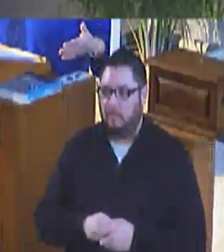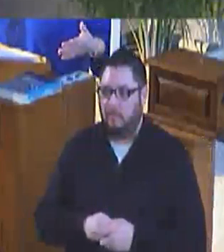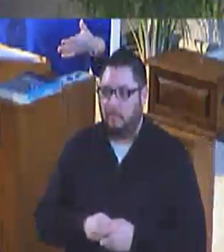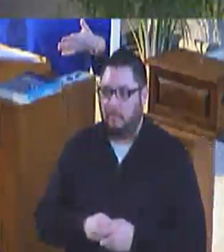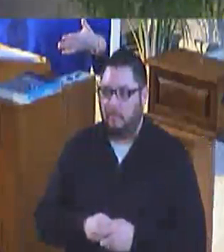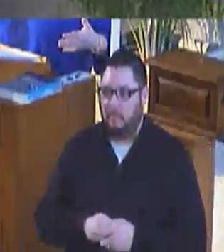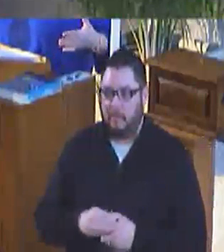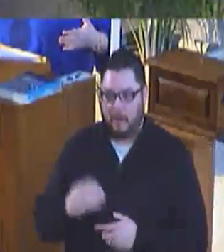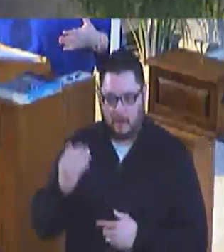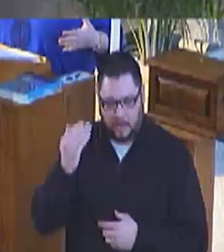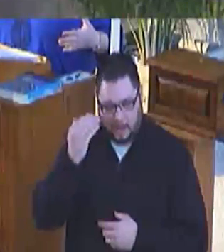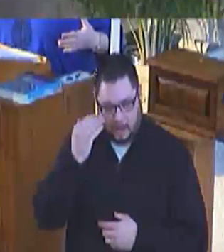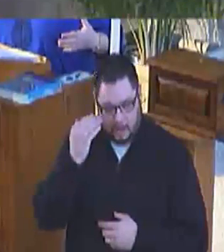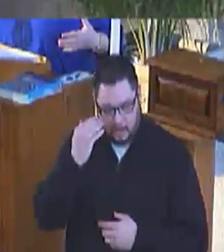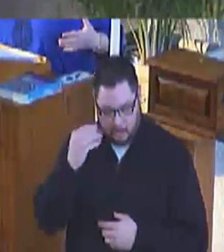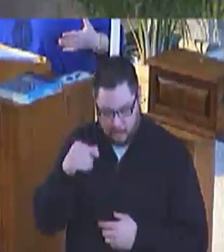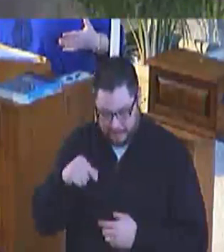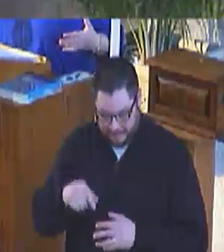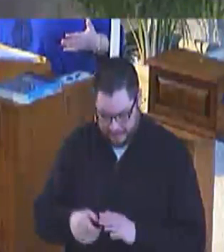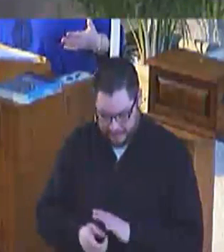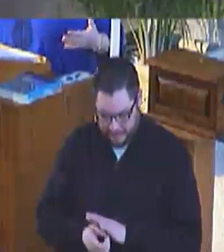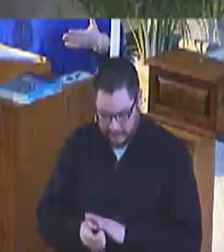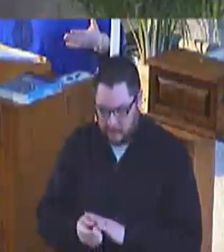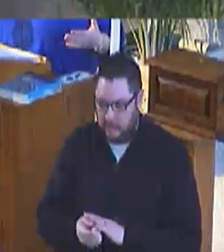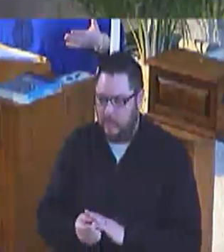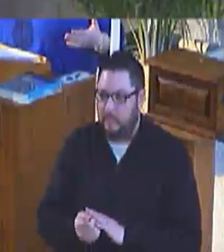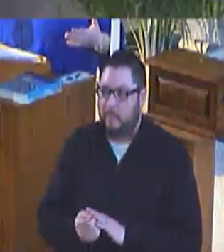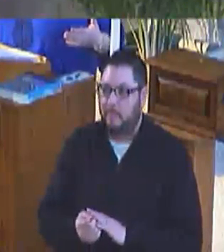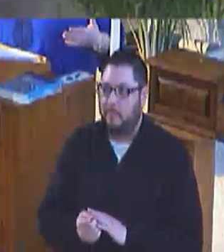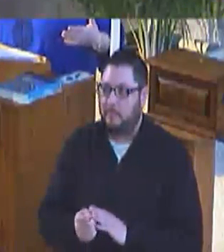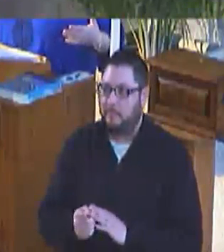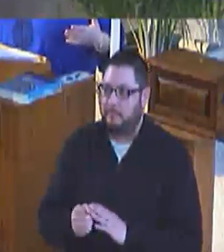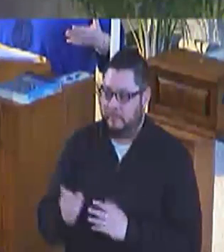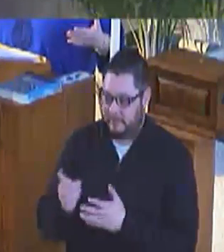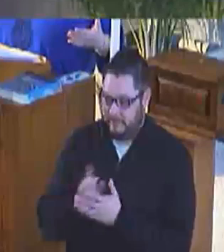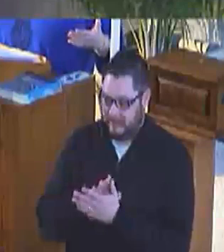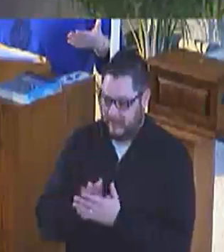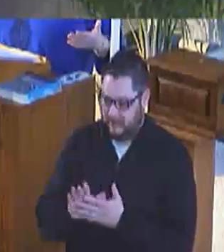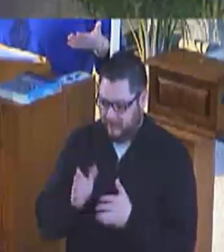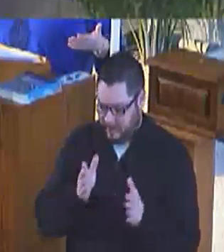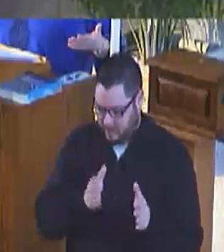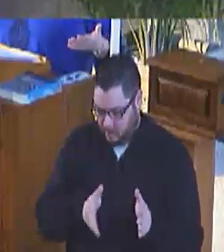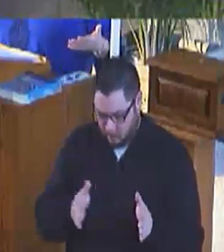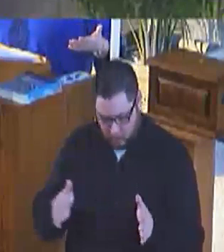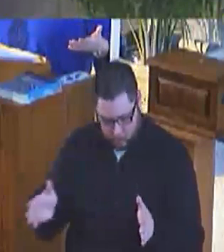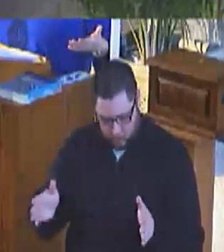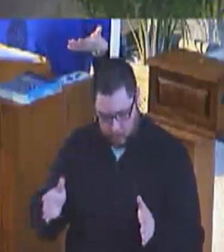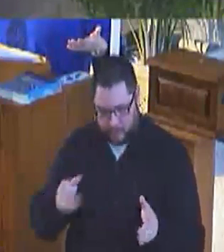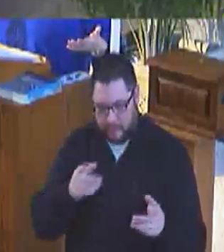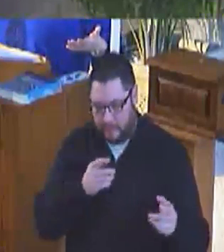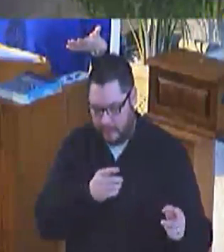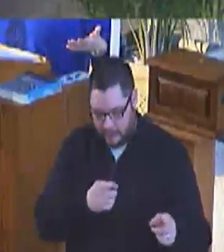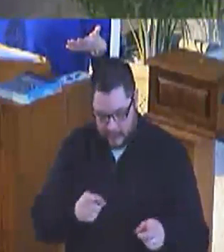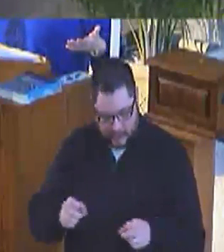I know that in this very moment, divine order is operating in my life